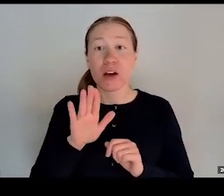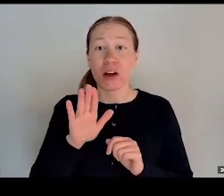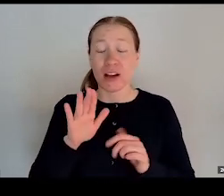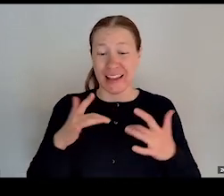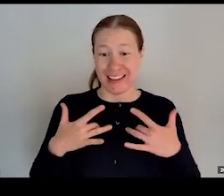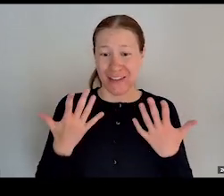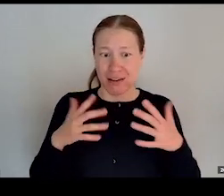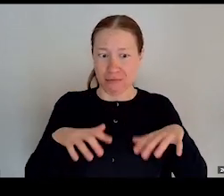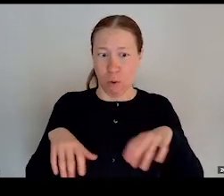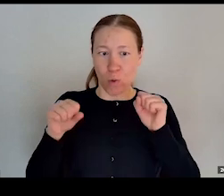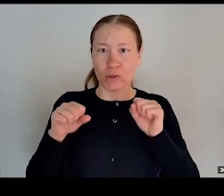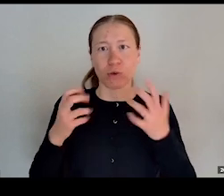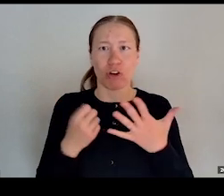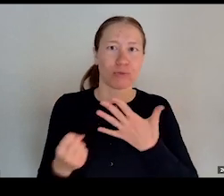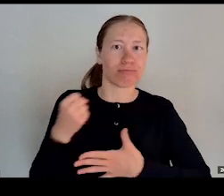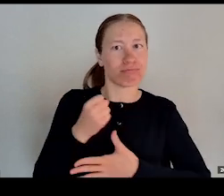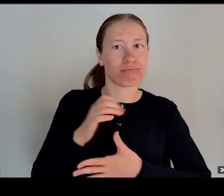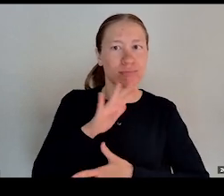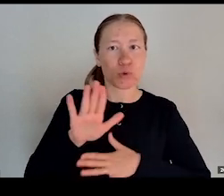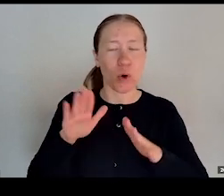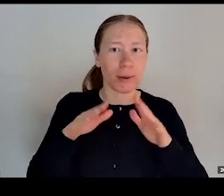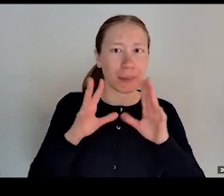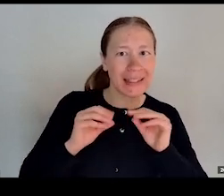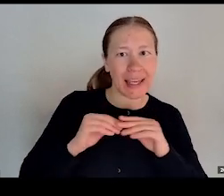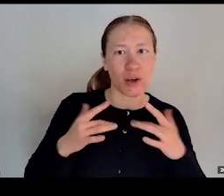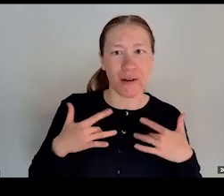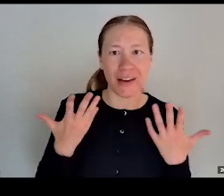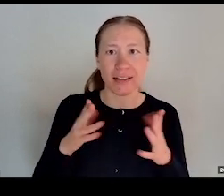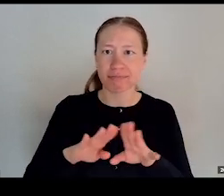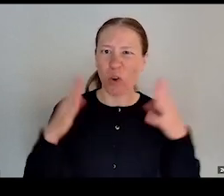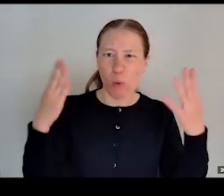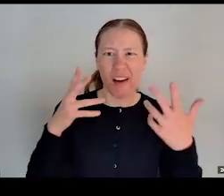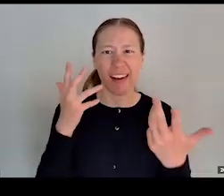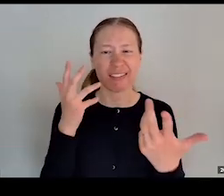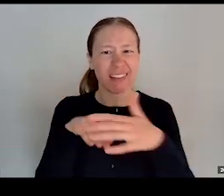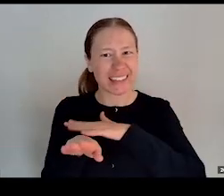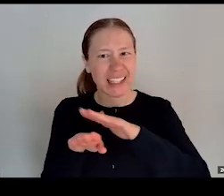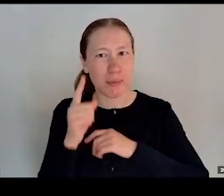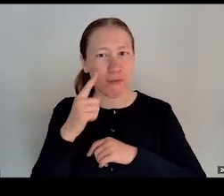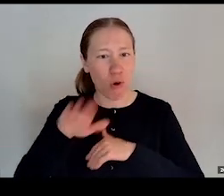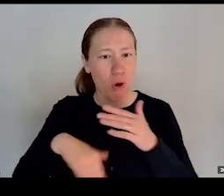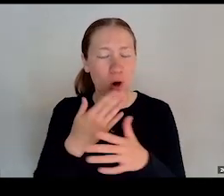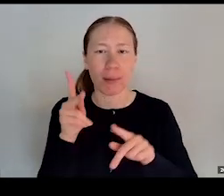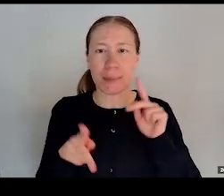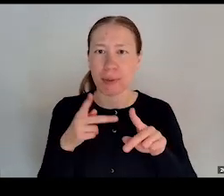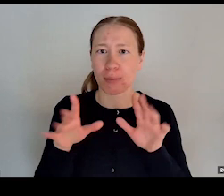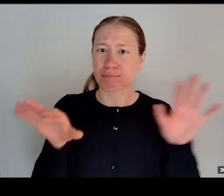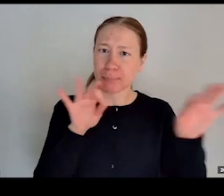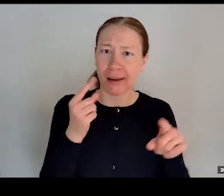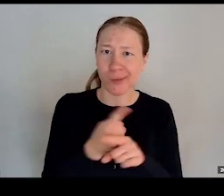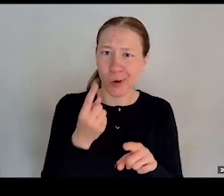you're prioritizing your meeting or event accessibility to all participants by choosing the right tools and learning the